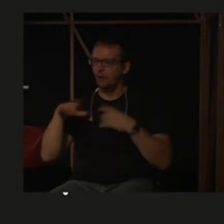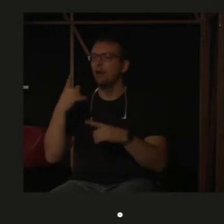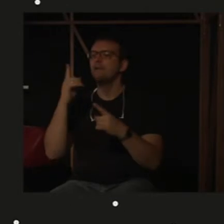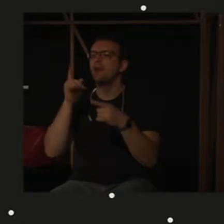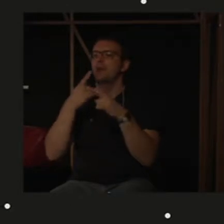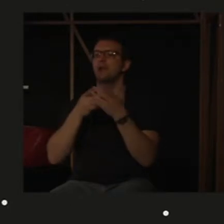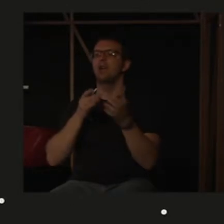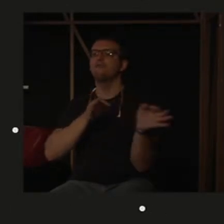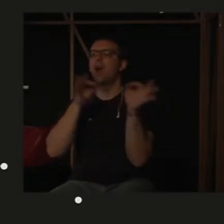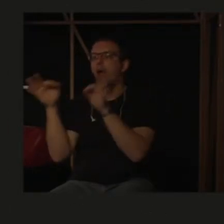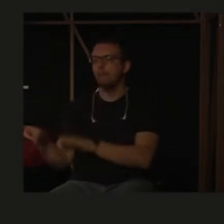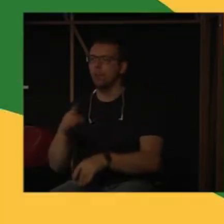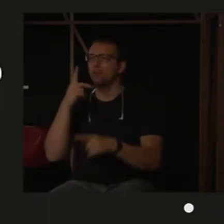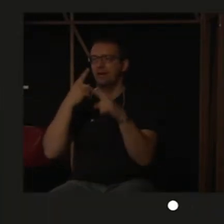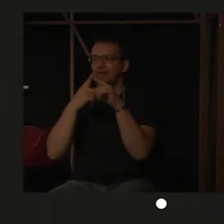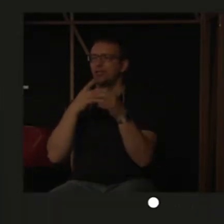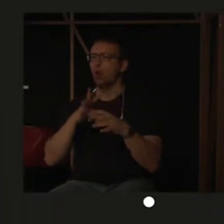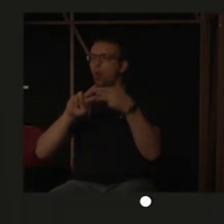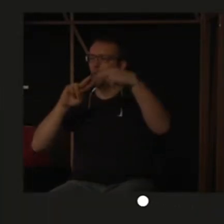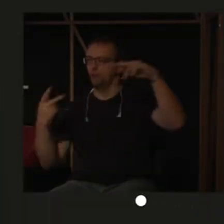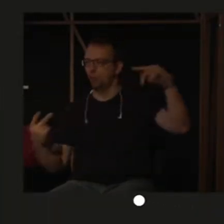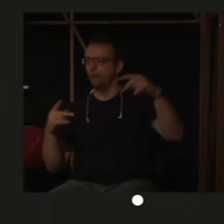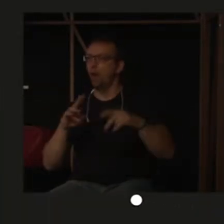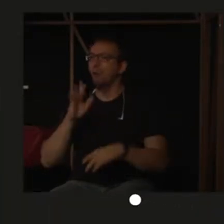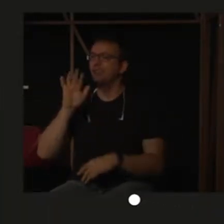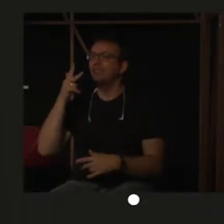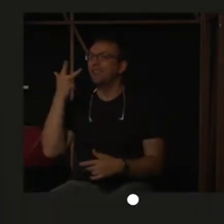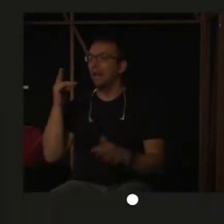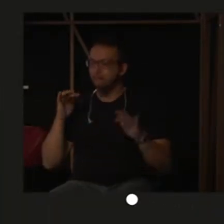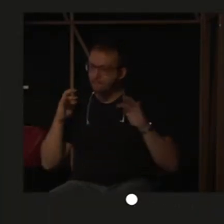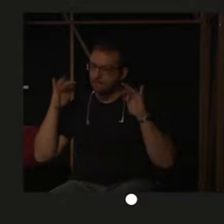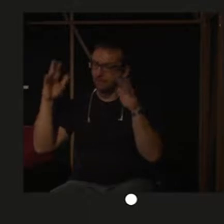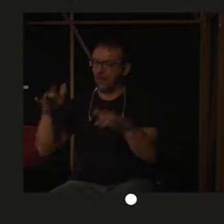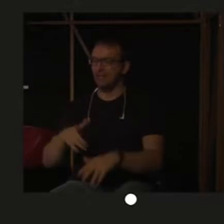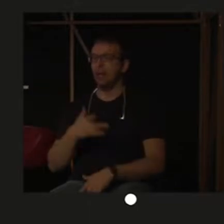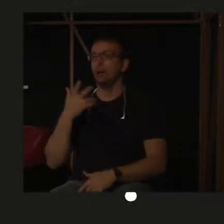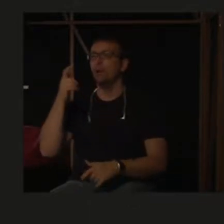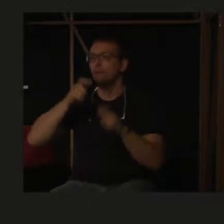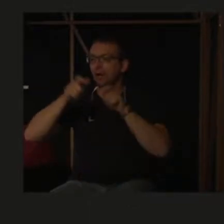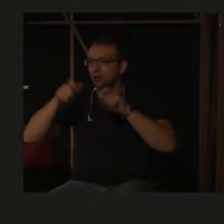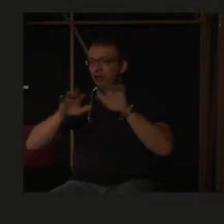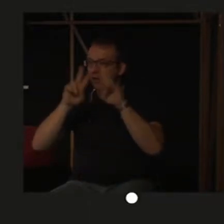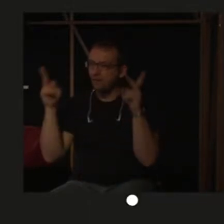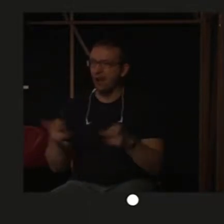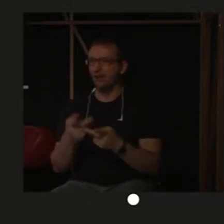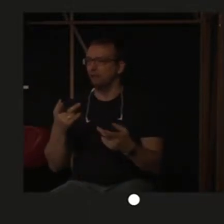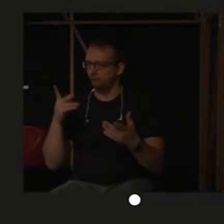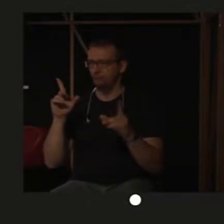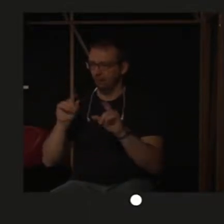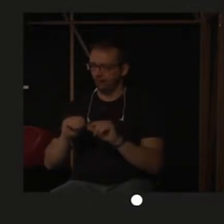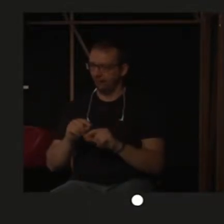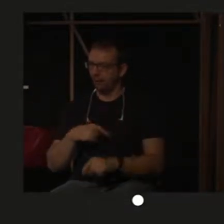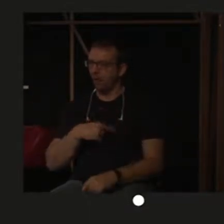carried on the X chromosome. About 300 million people worldwide have some form of colour blindness. That's equivalent to